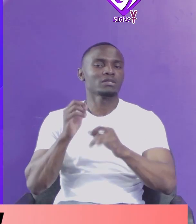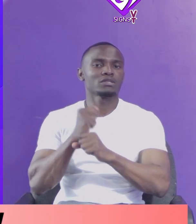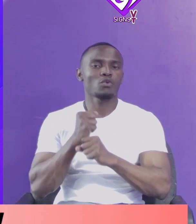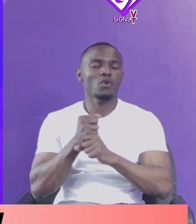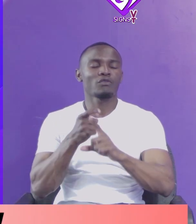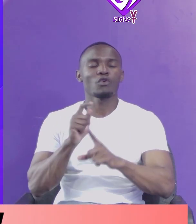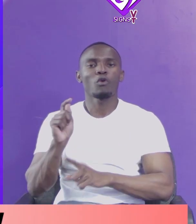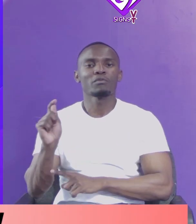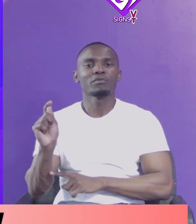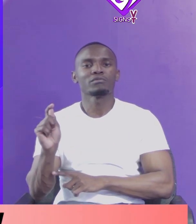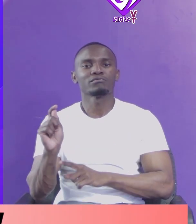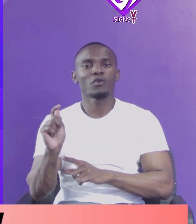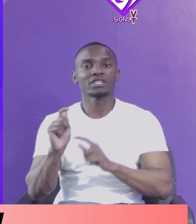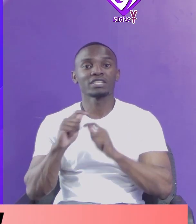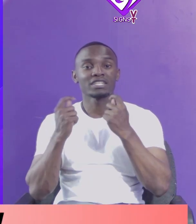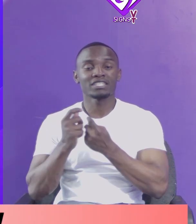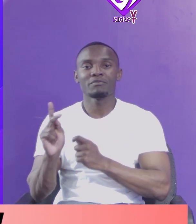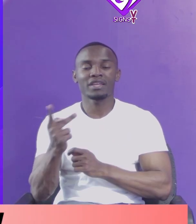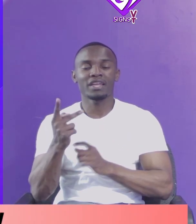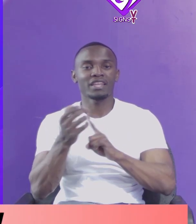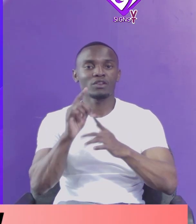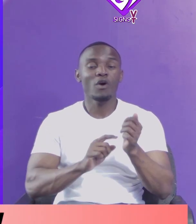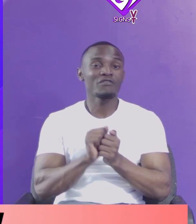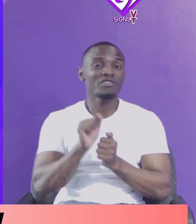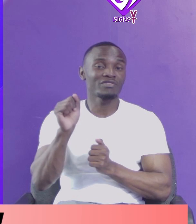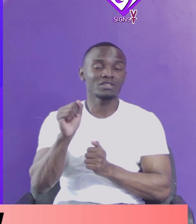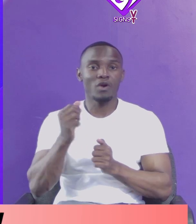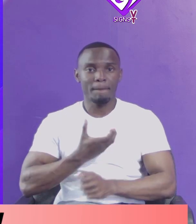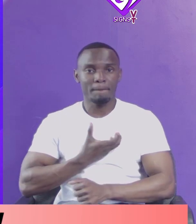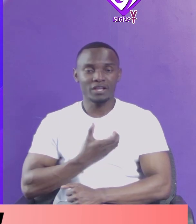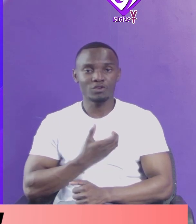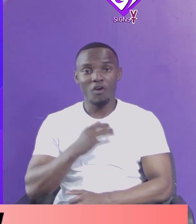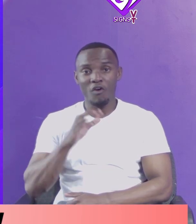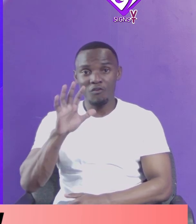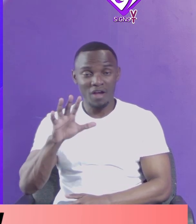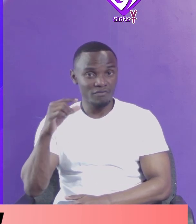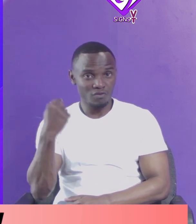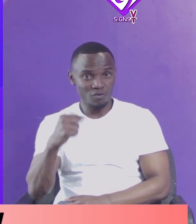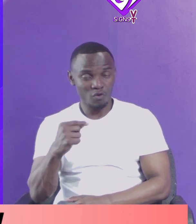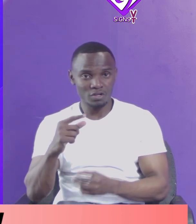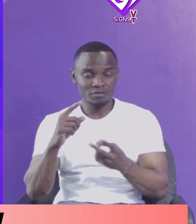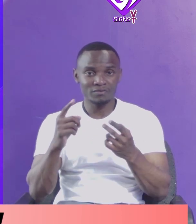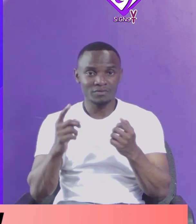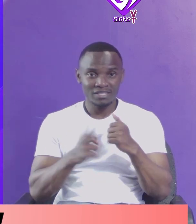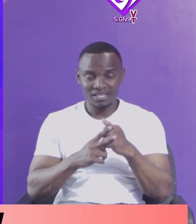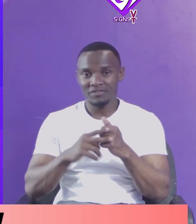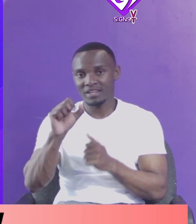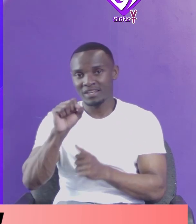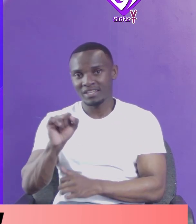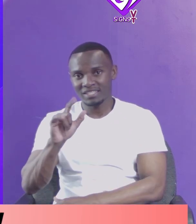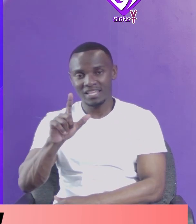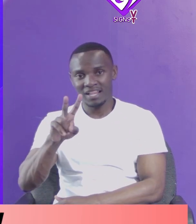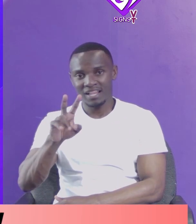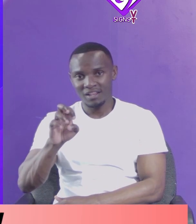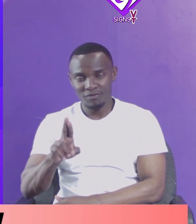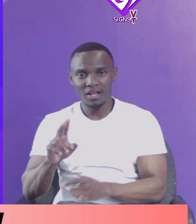total of 15 medals, 5 golds, 6 silver, and 4 bronze medals. That is a good performance